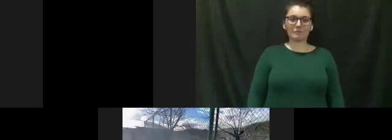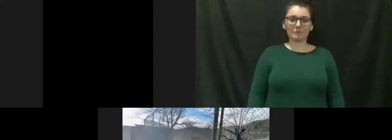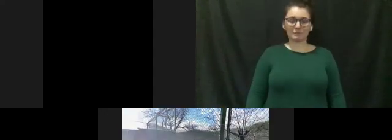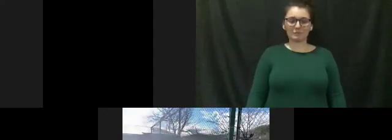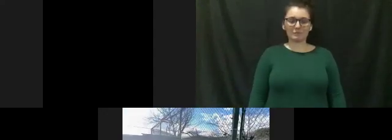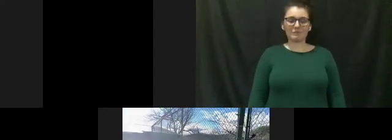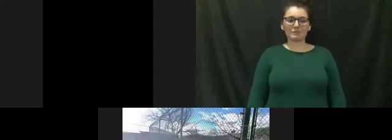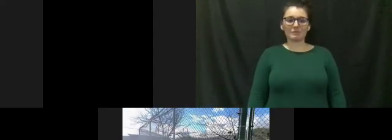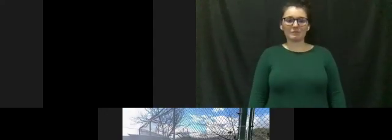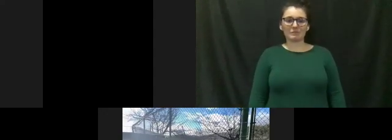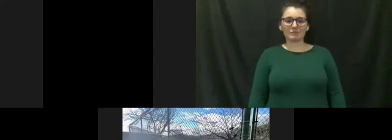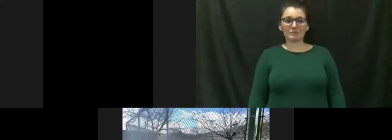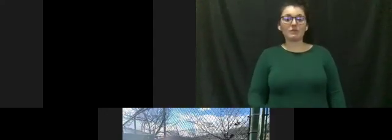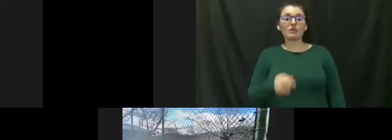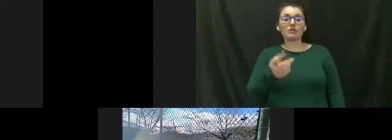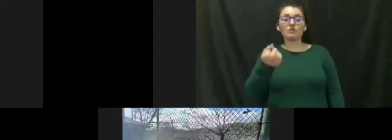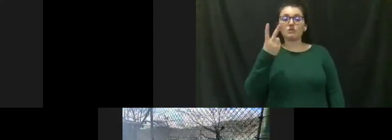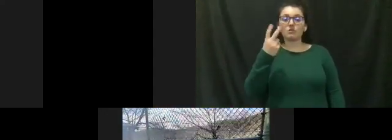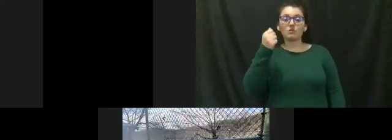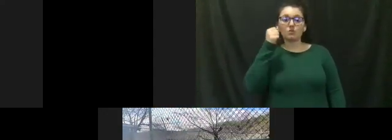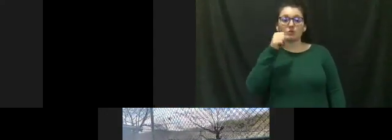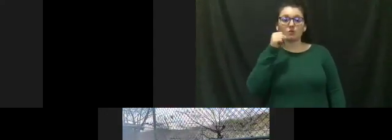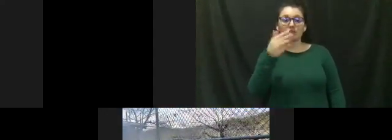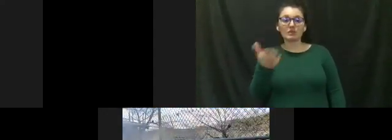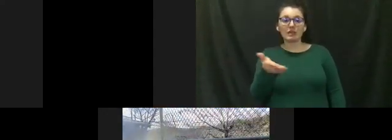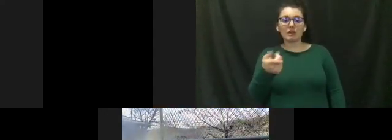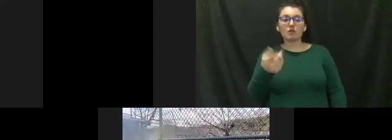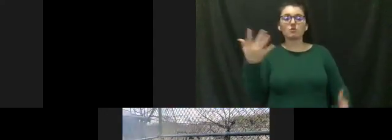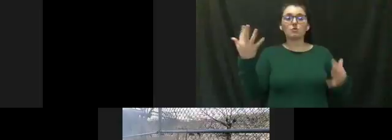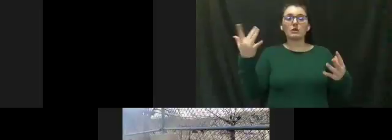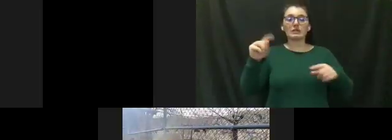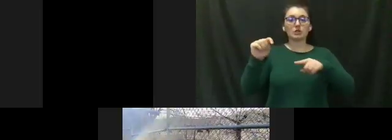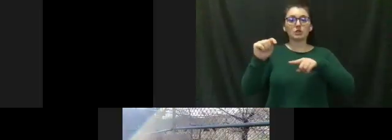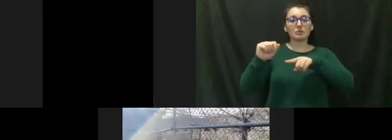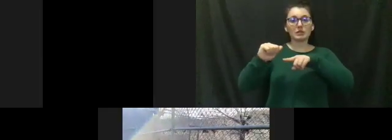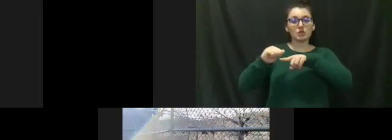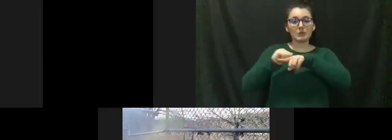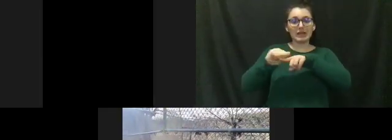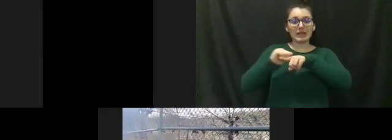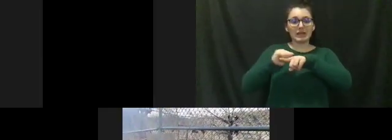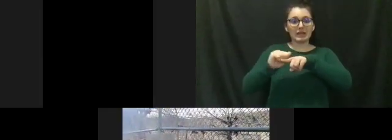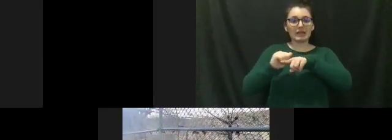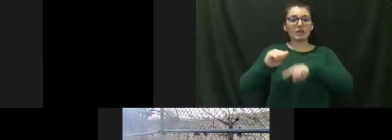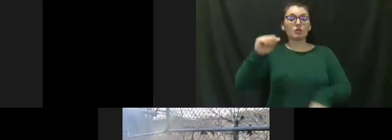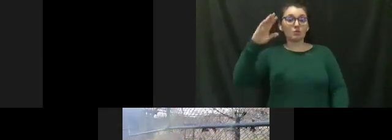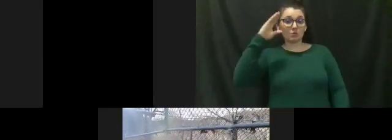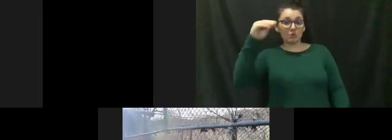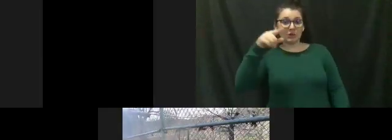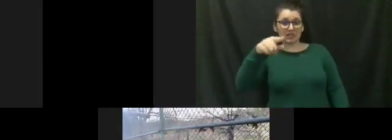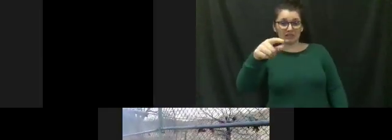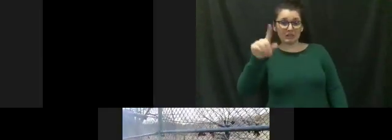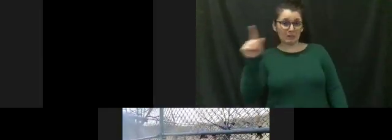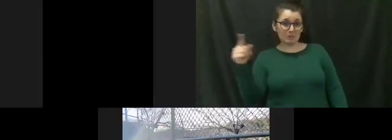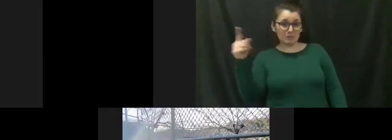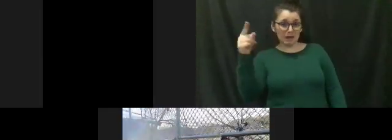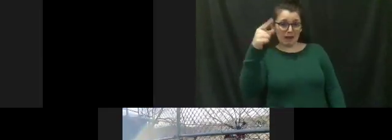way. So we've got our two girls up on sun deck waiting to be trained, and then our boys are kind of holding off in the back. Our girls